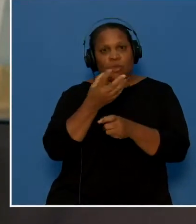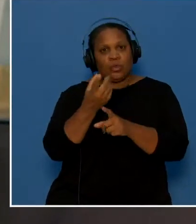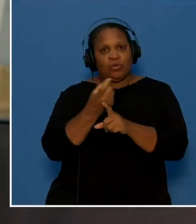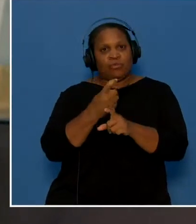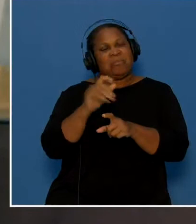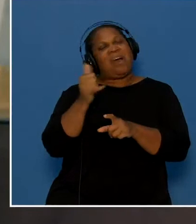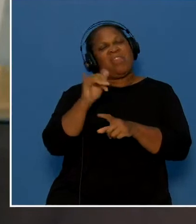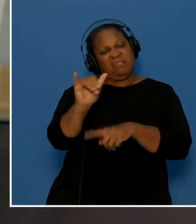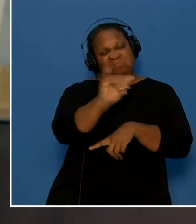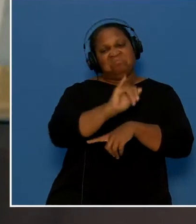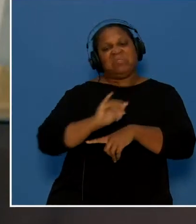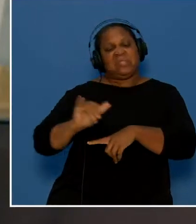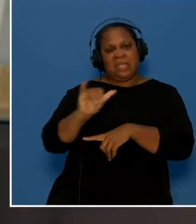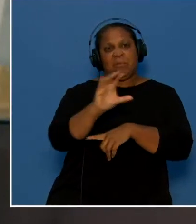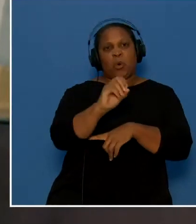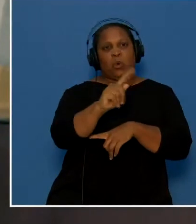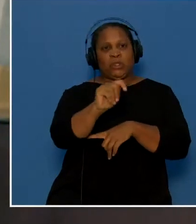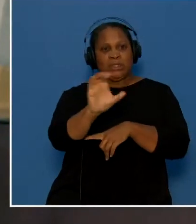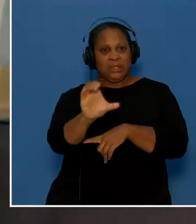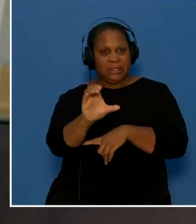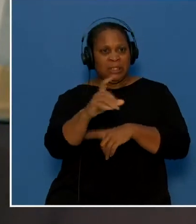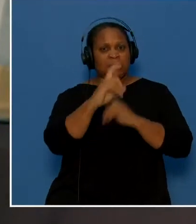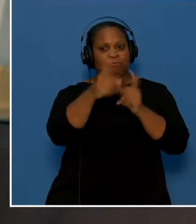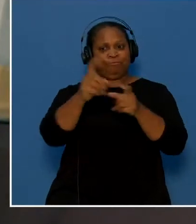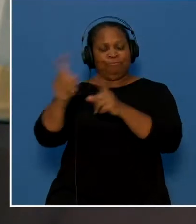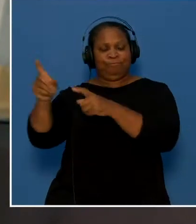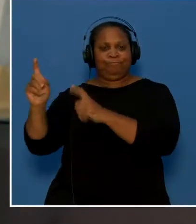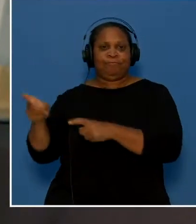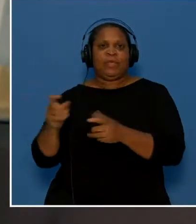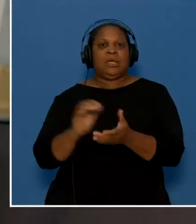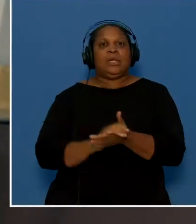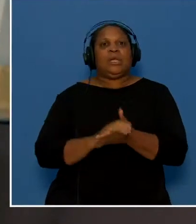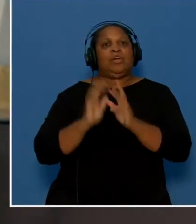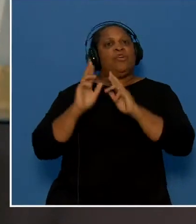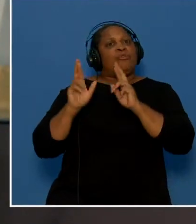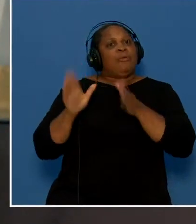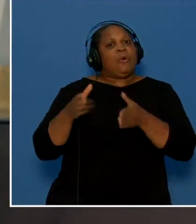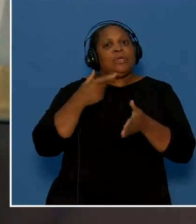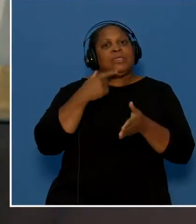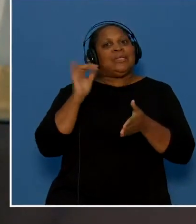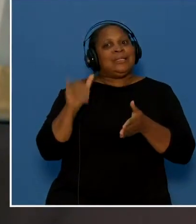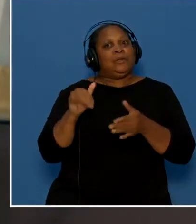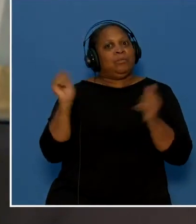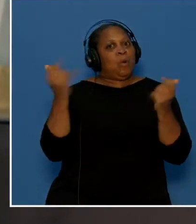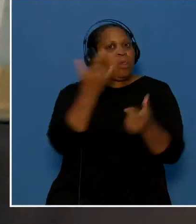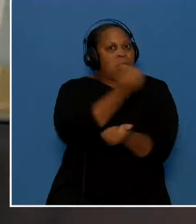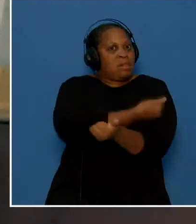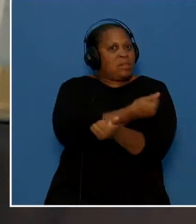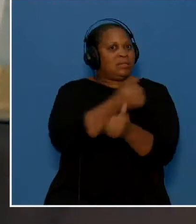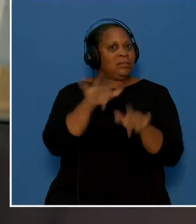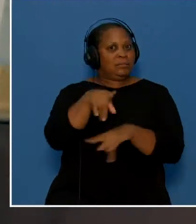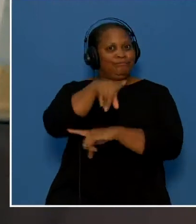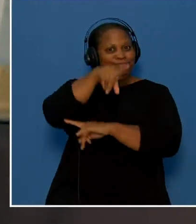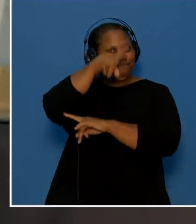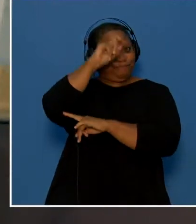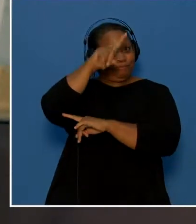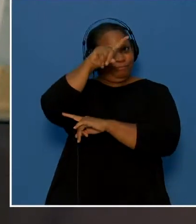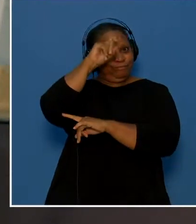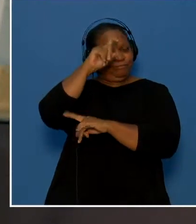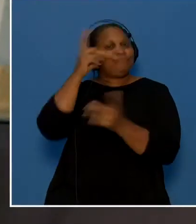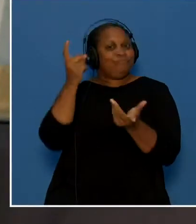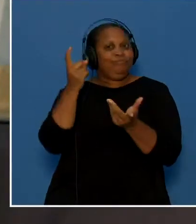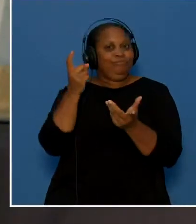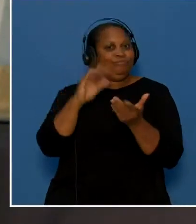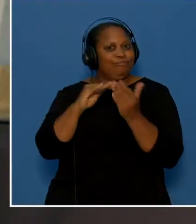OTCs. Now, of course, with all the vaccines rolling out, there is still a degree of skepticism among some members of the